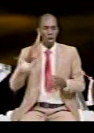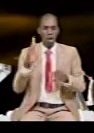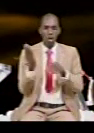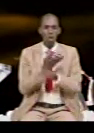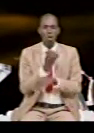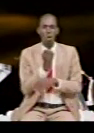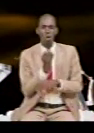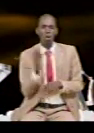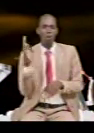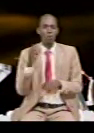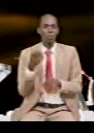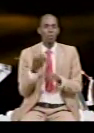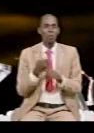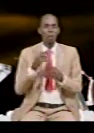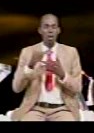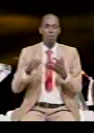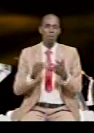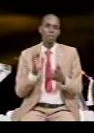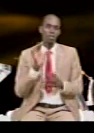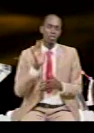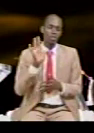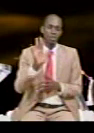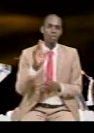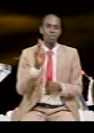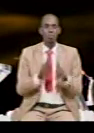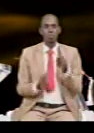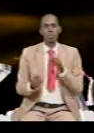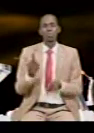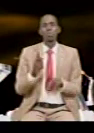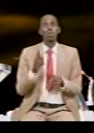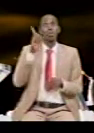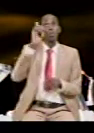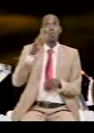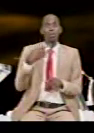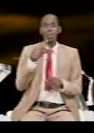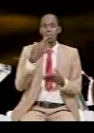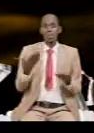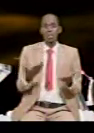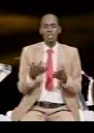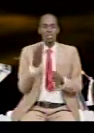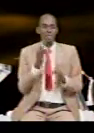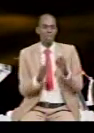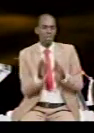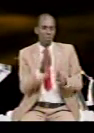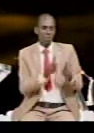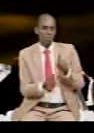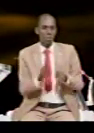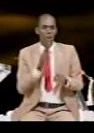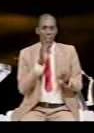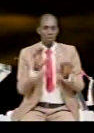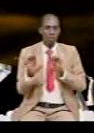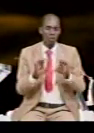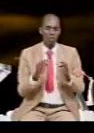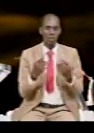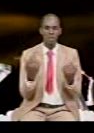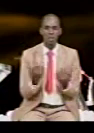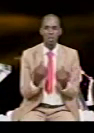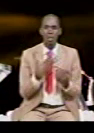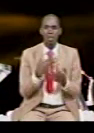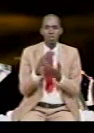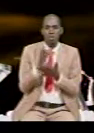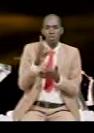cut him off from among his people. God says, if people are committing sin and somebody decide